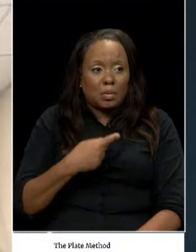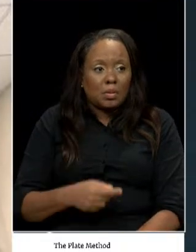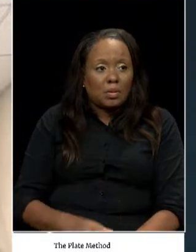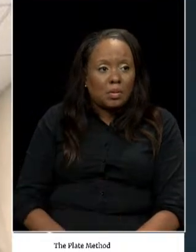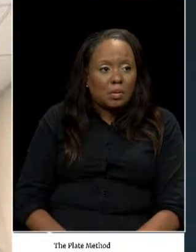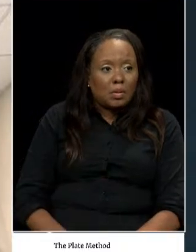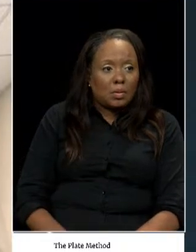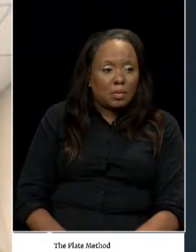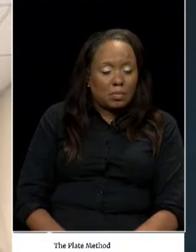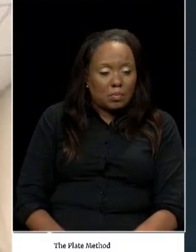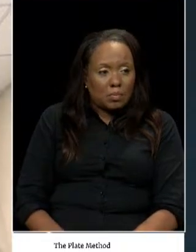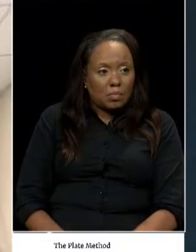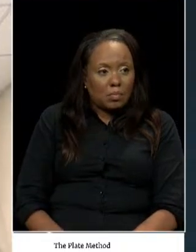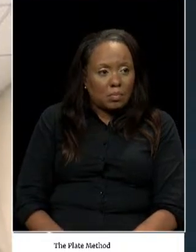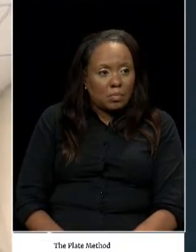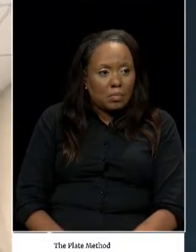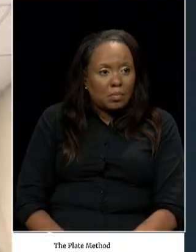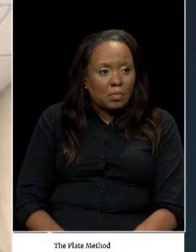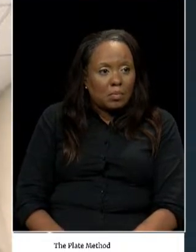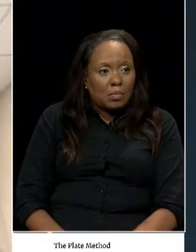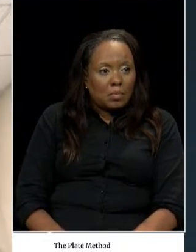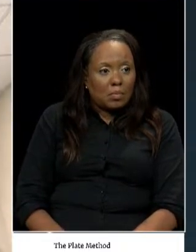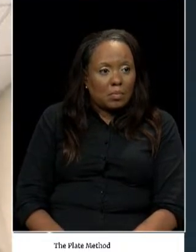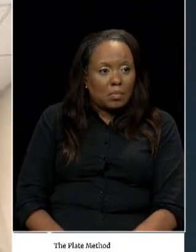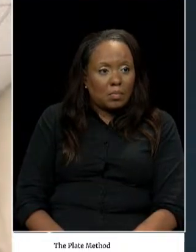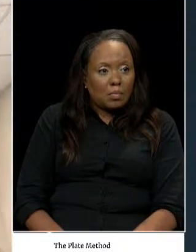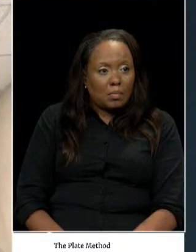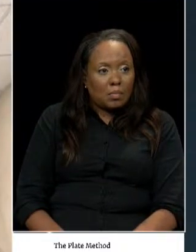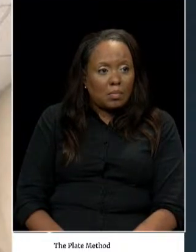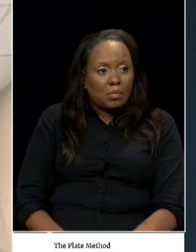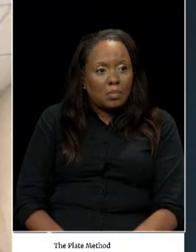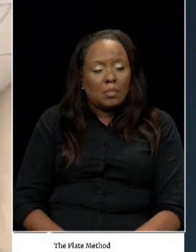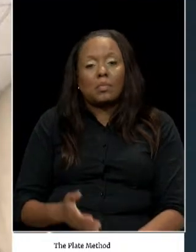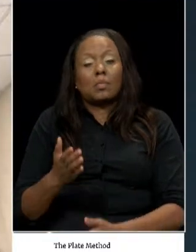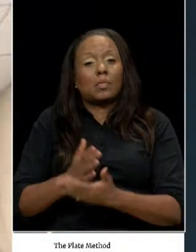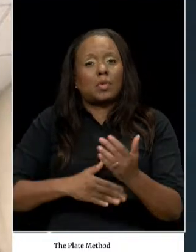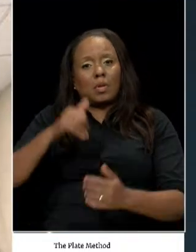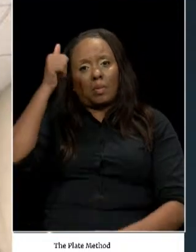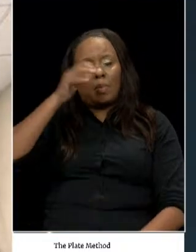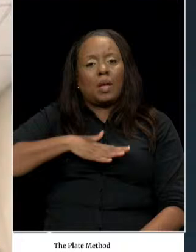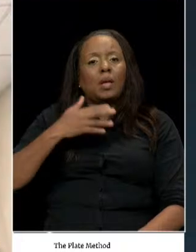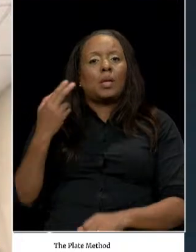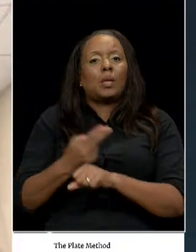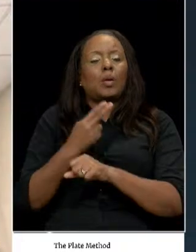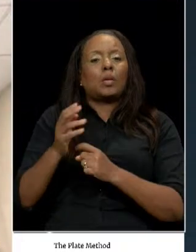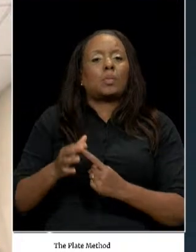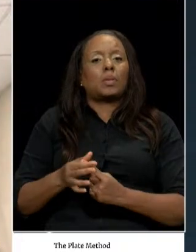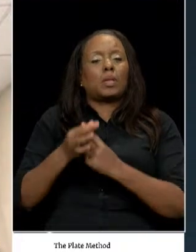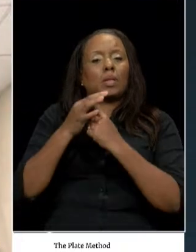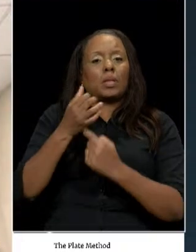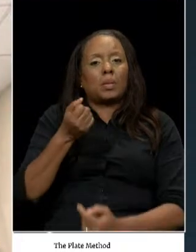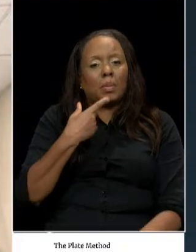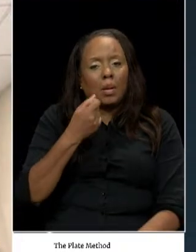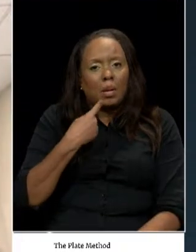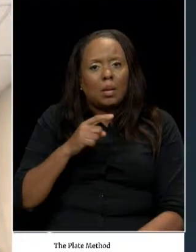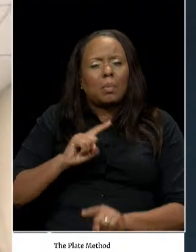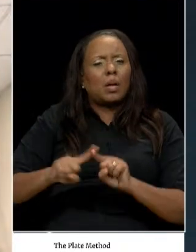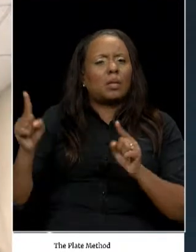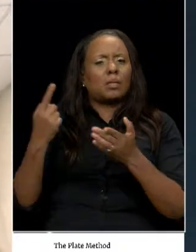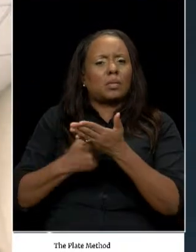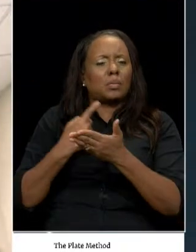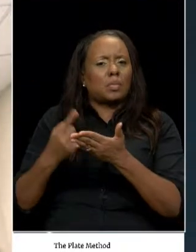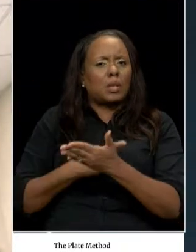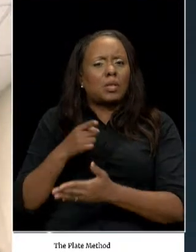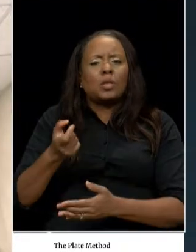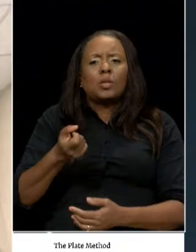I welcome men using saw palmetto. They've been tried and tested and proven. But a lot of some of these products that you buy, especially over the